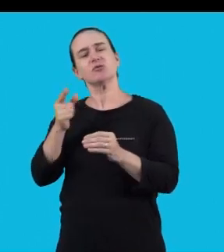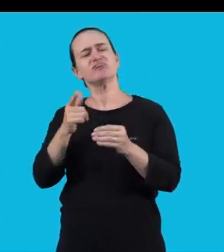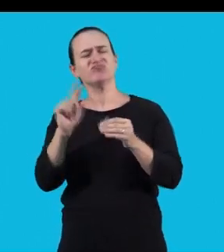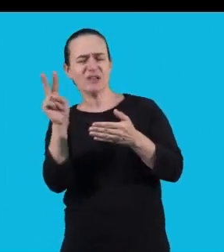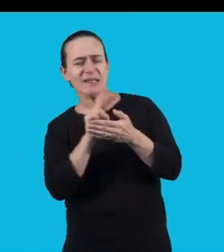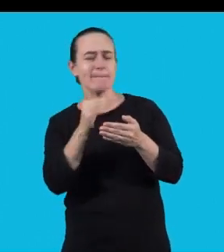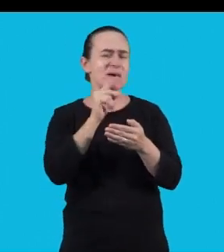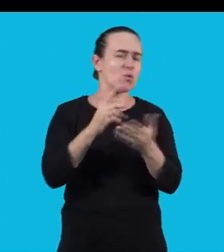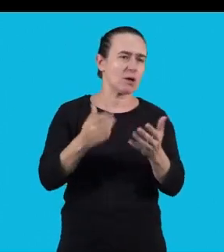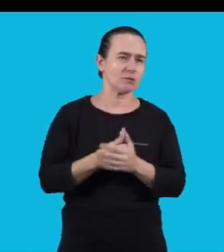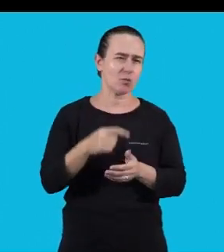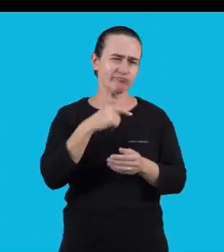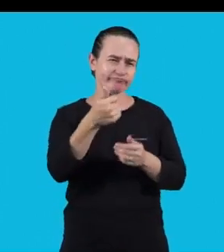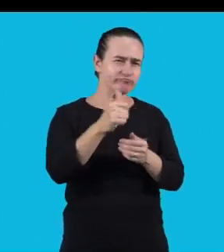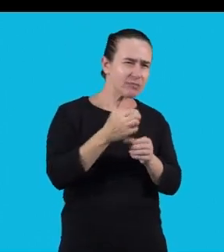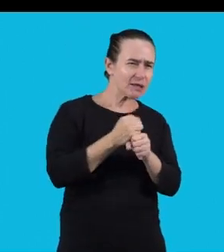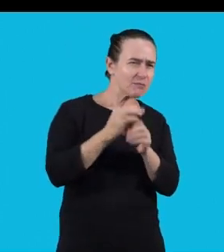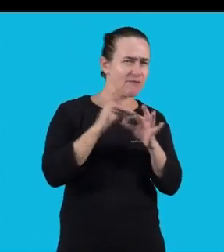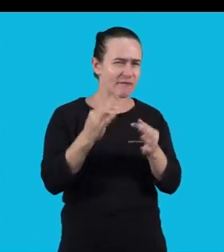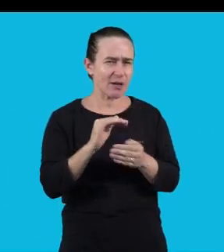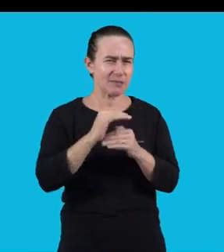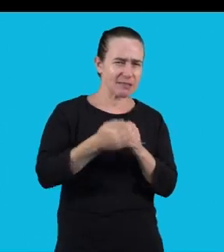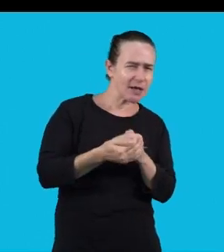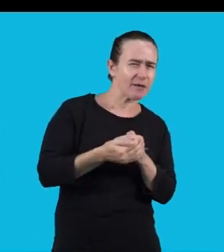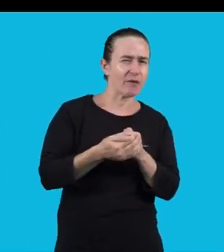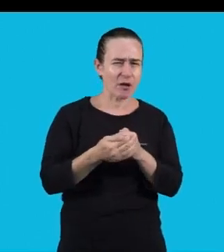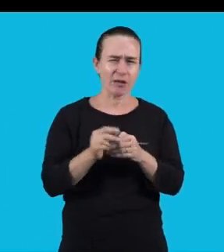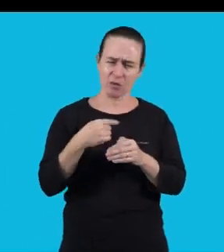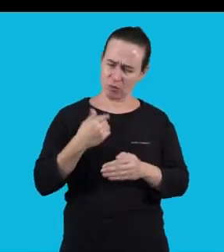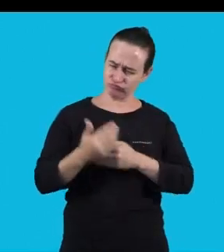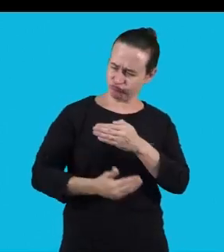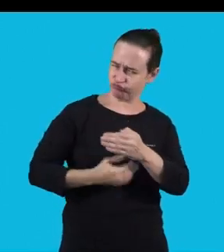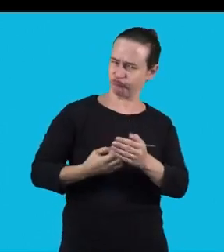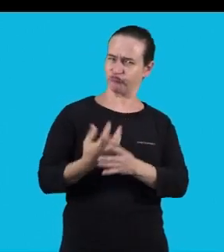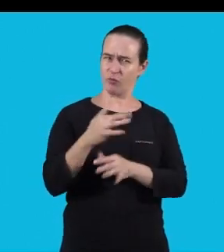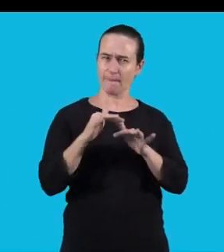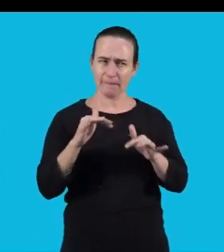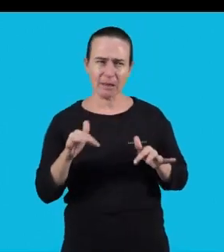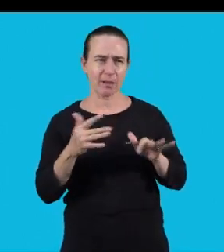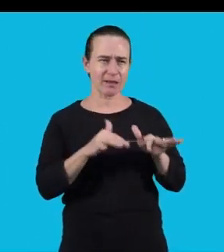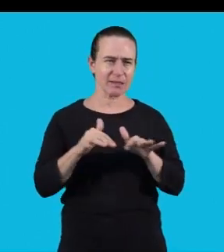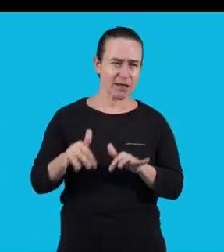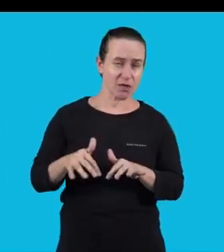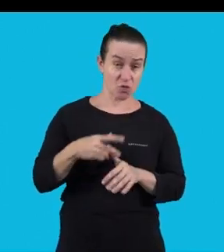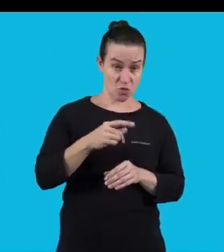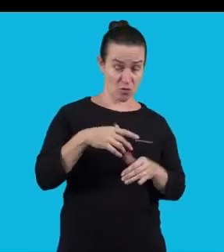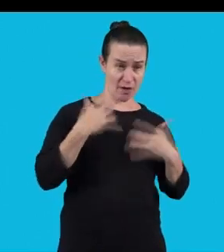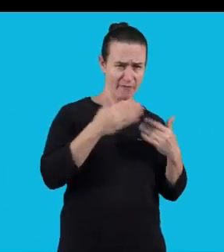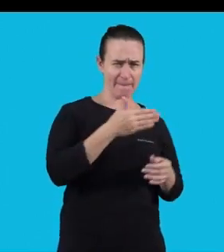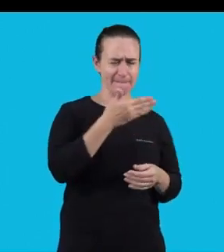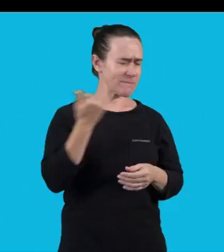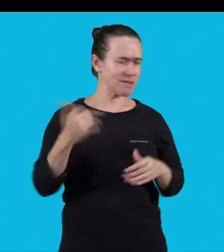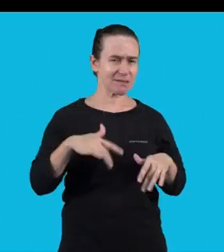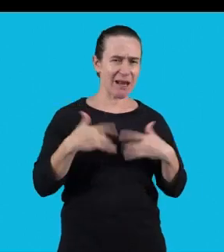So we must keep our families safe and secure, that we are thriving as a people and a nation. In order to live their best lives, people are